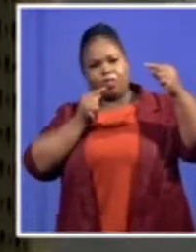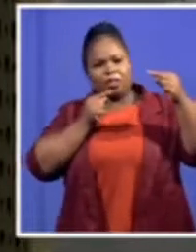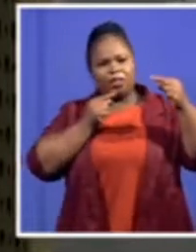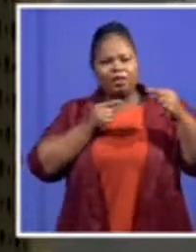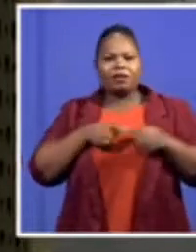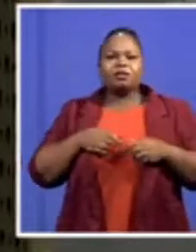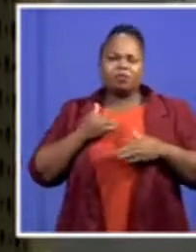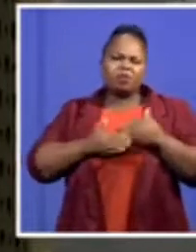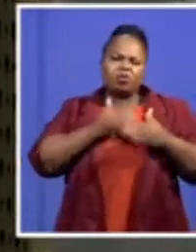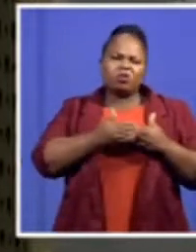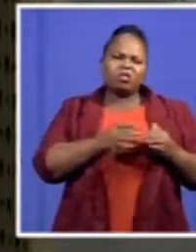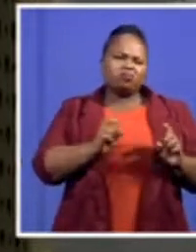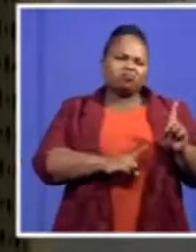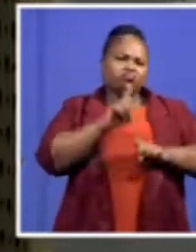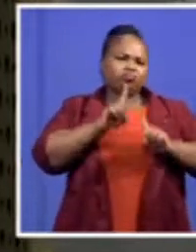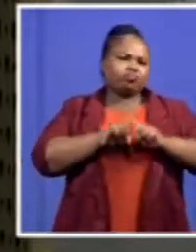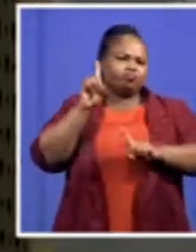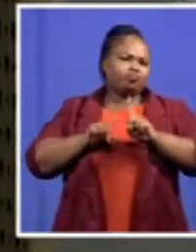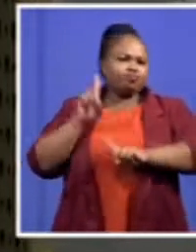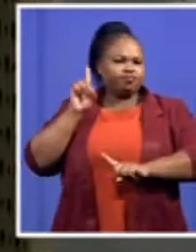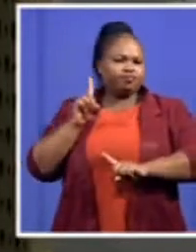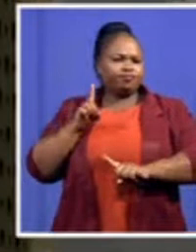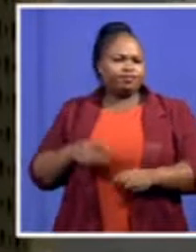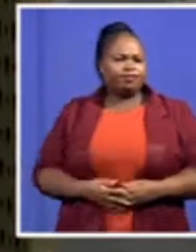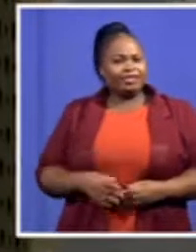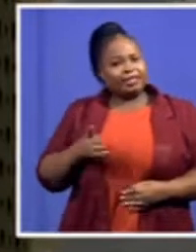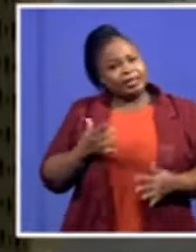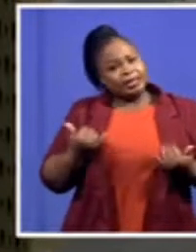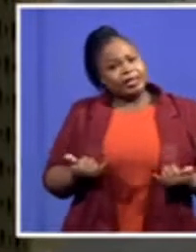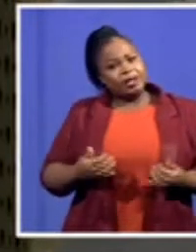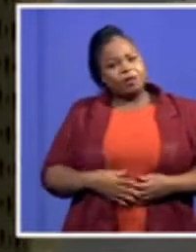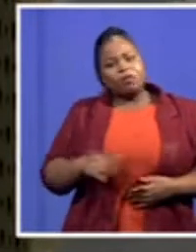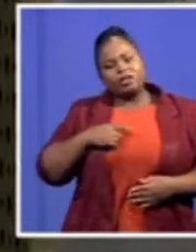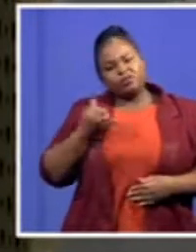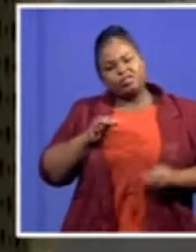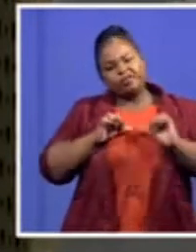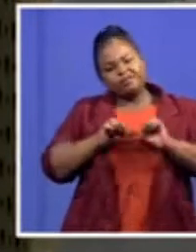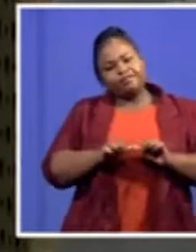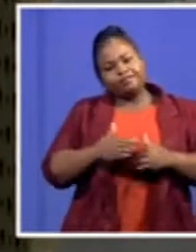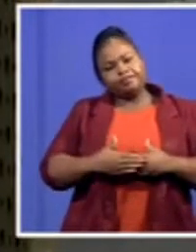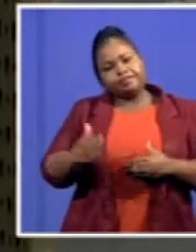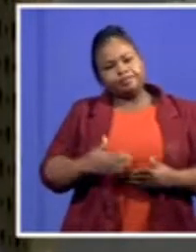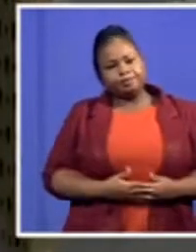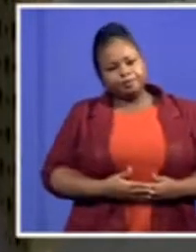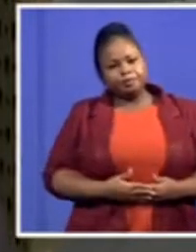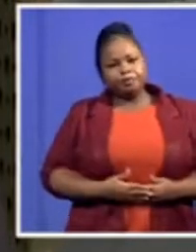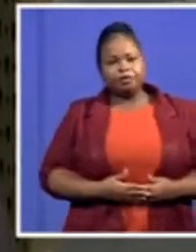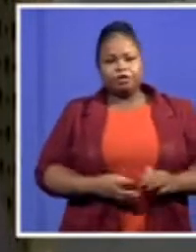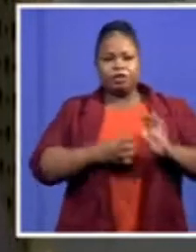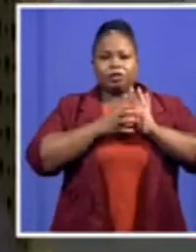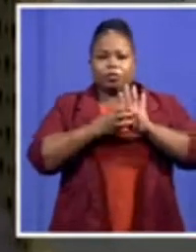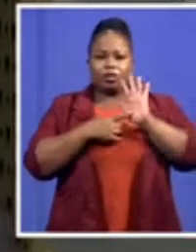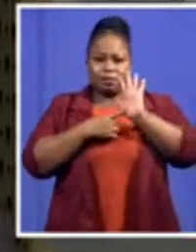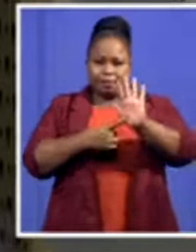success, and it thus remains work in progress. Symbolism, as